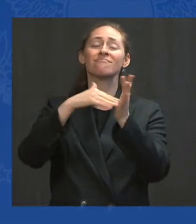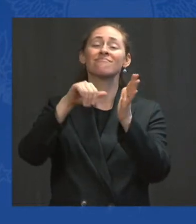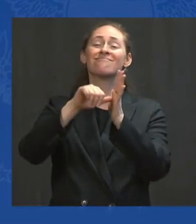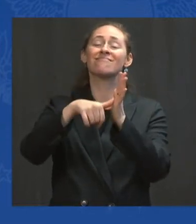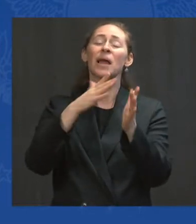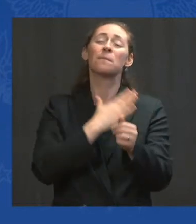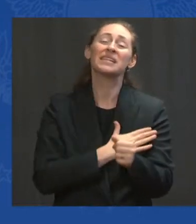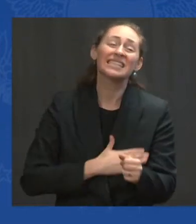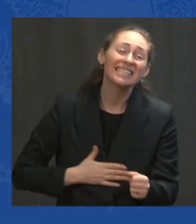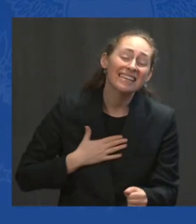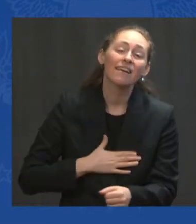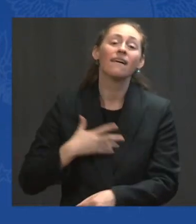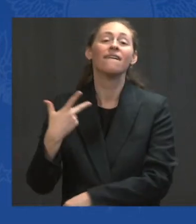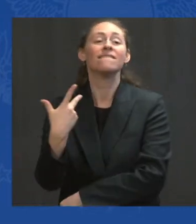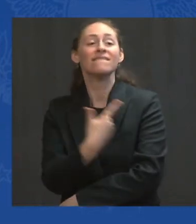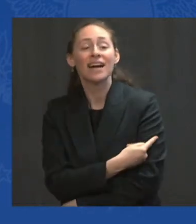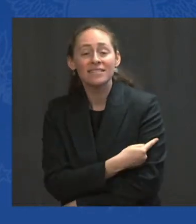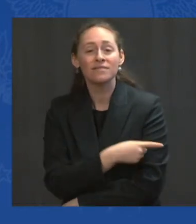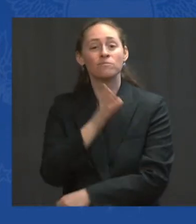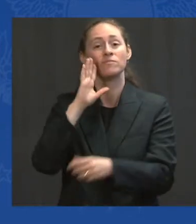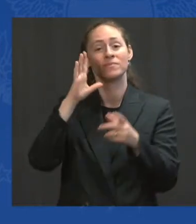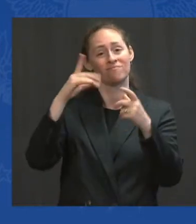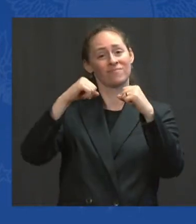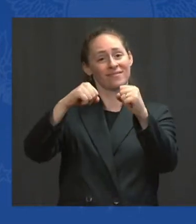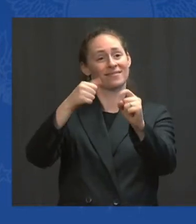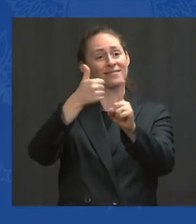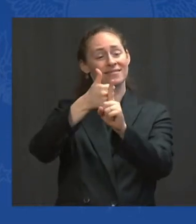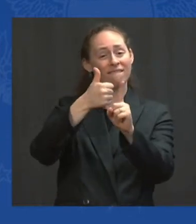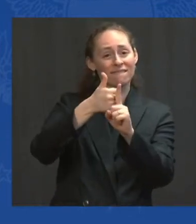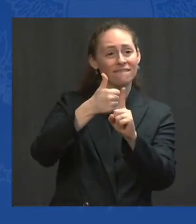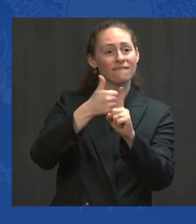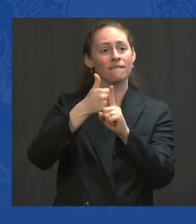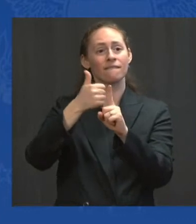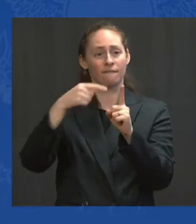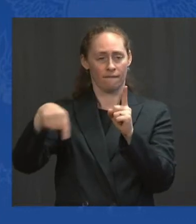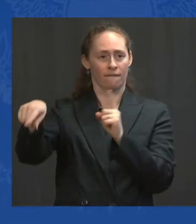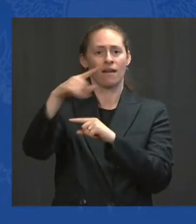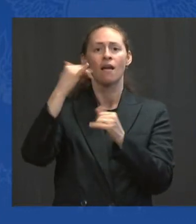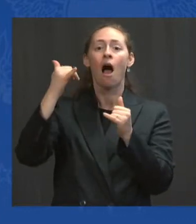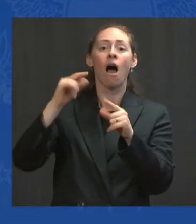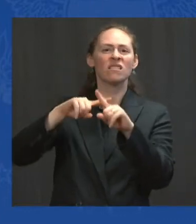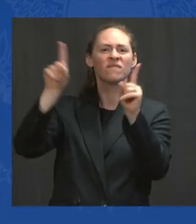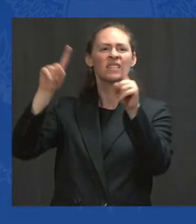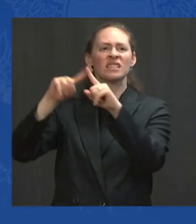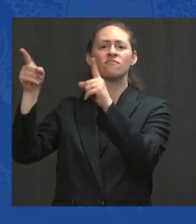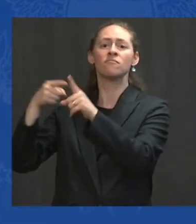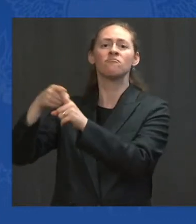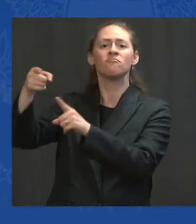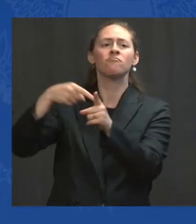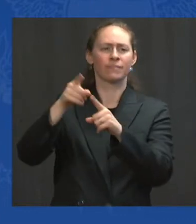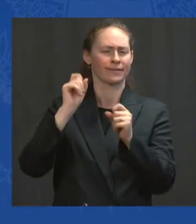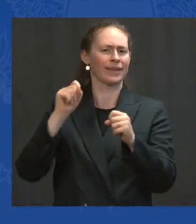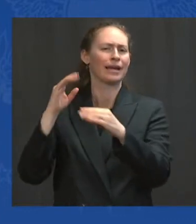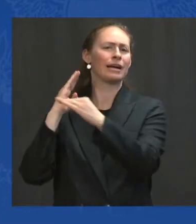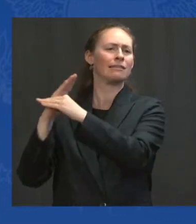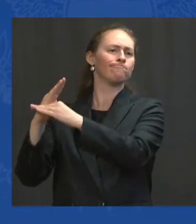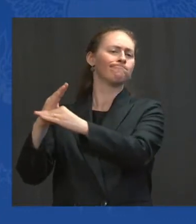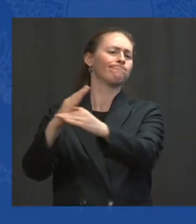will protect you against the surging of the Delta variant. Let me now hand it over to Dr.